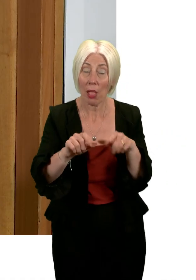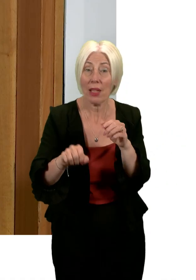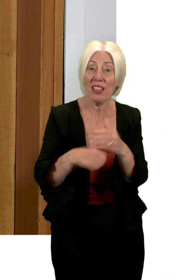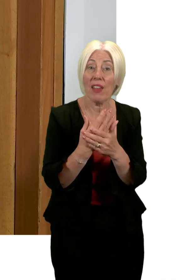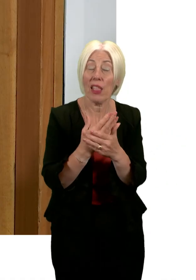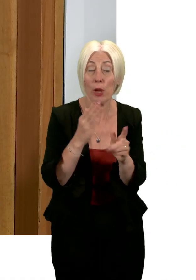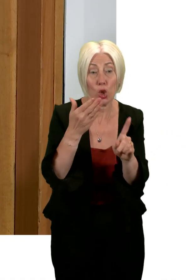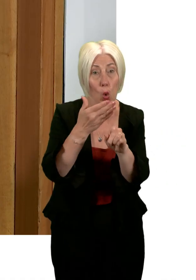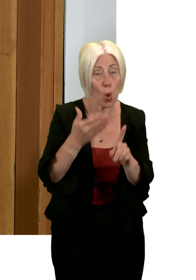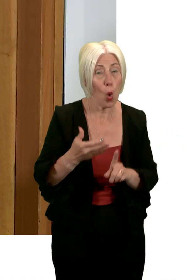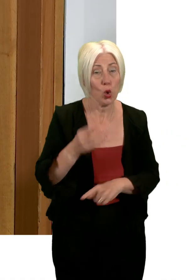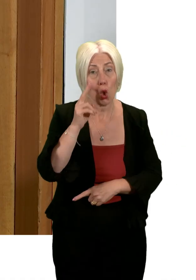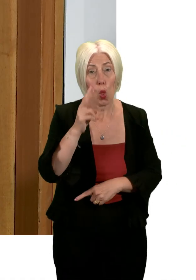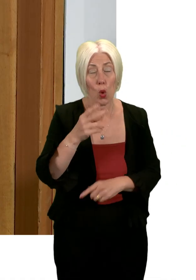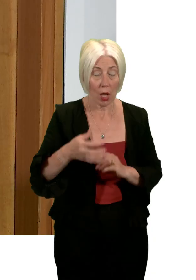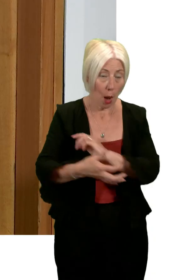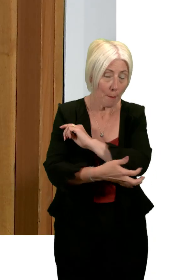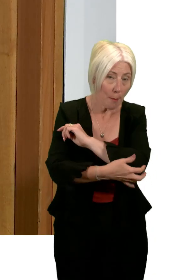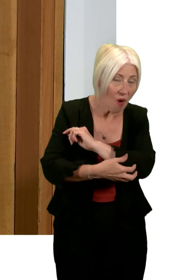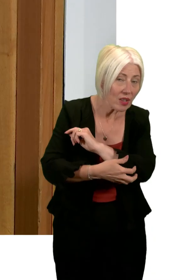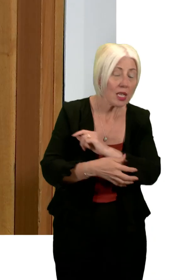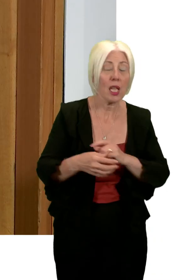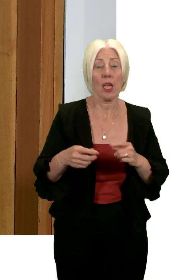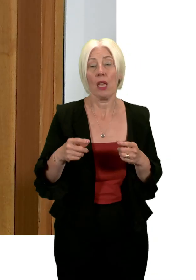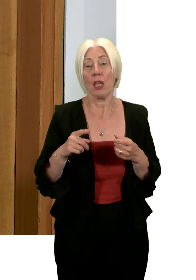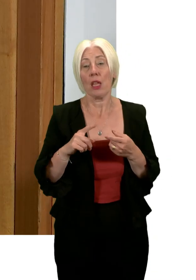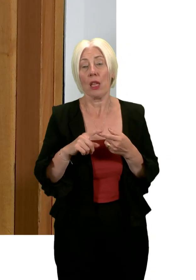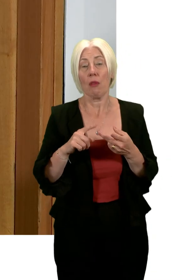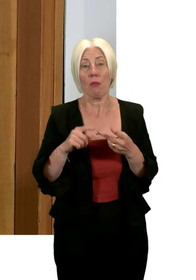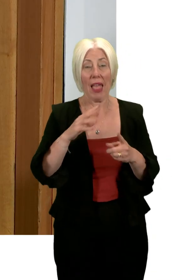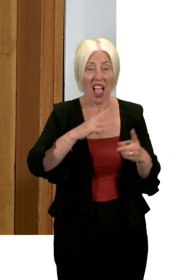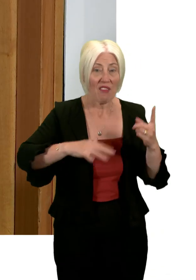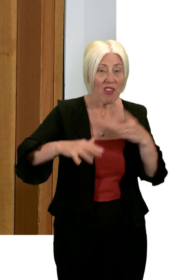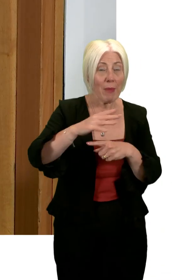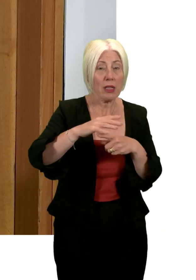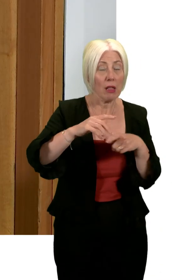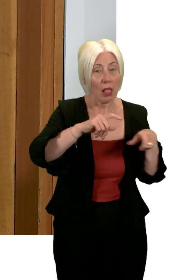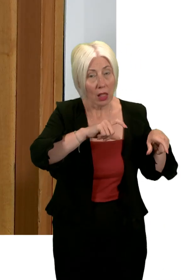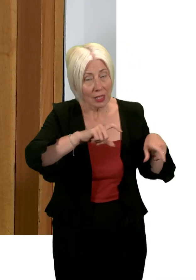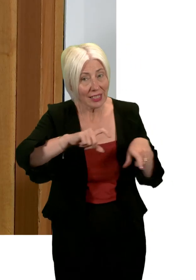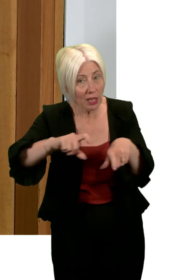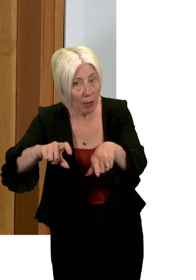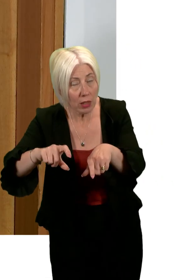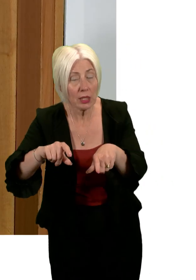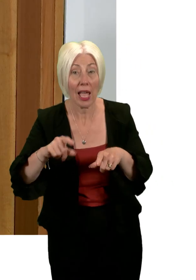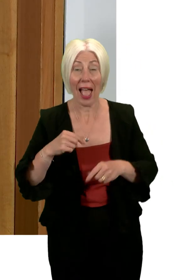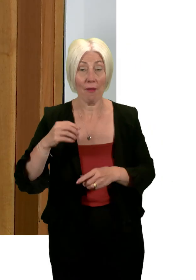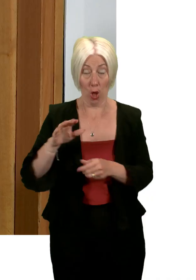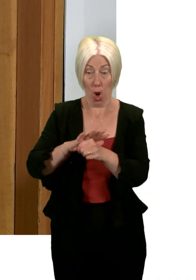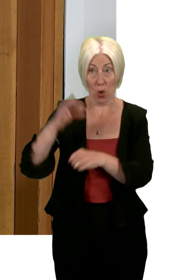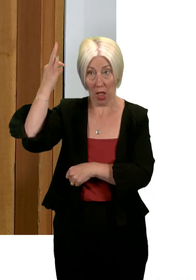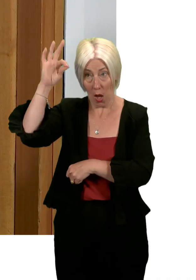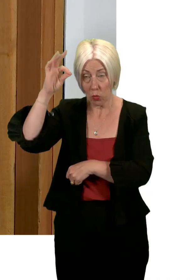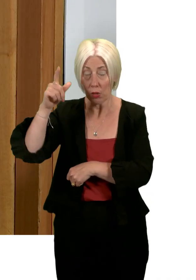tackle poverty, they tackle something we haven't really touched on yet, but environmental sustainability. And we've got local government and